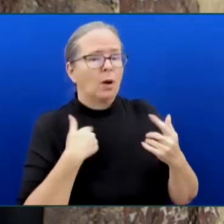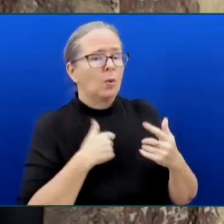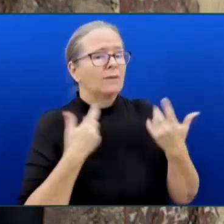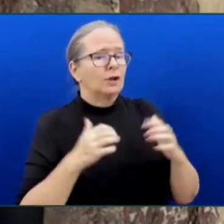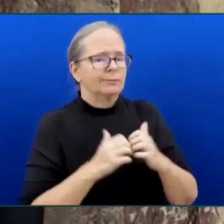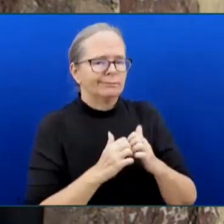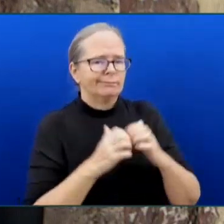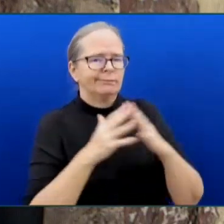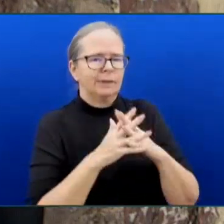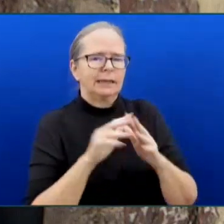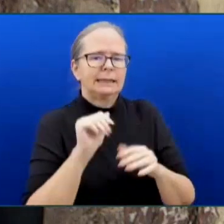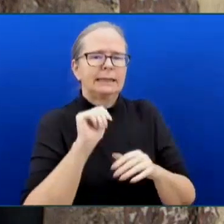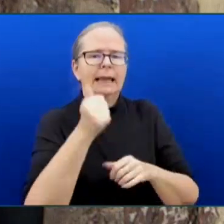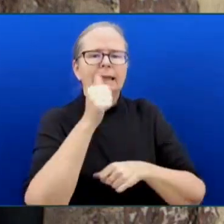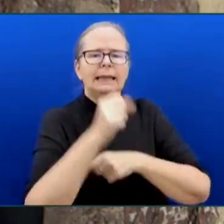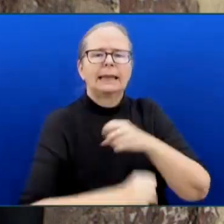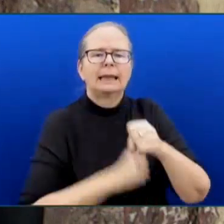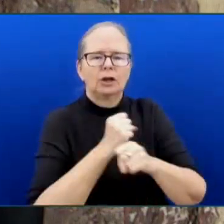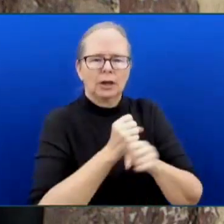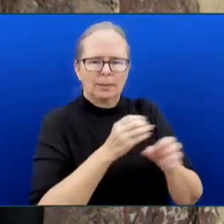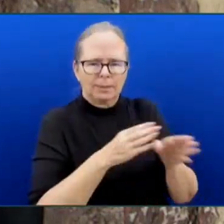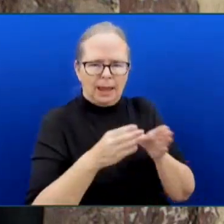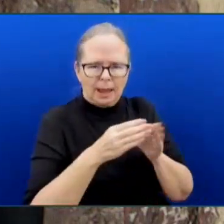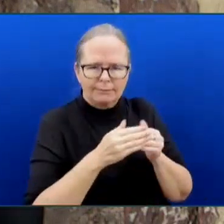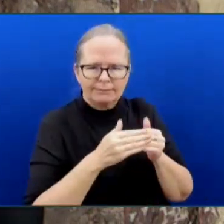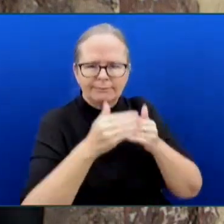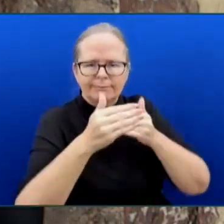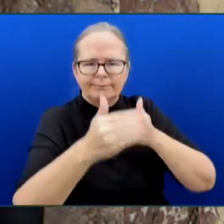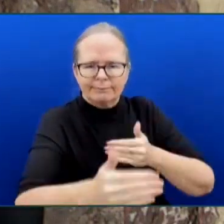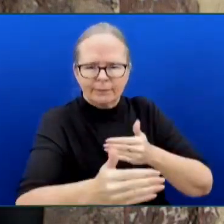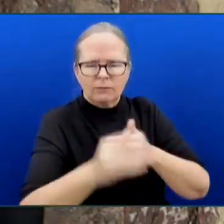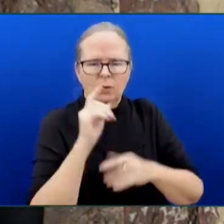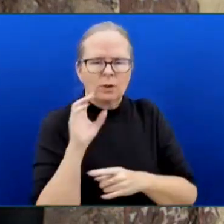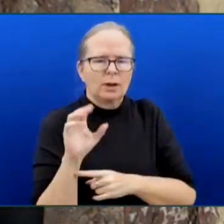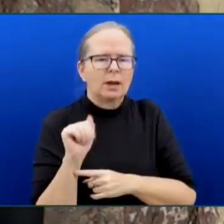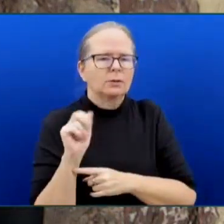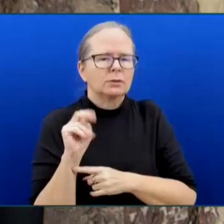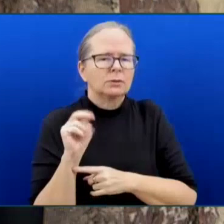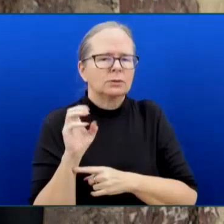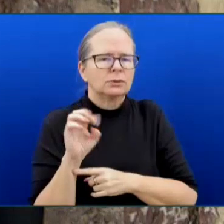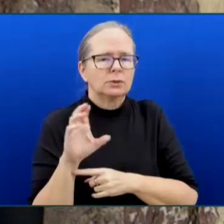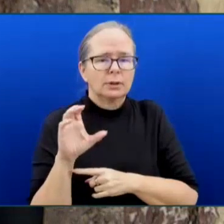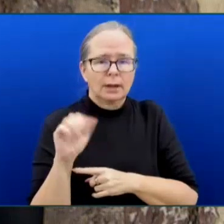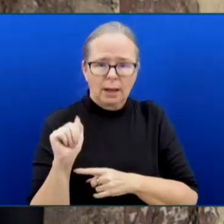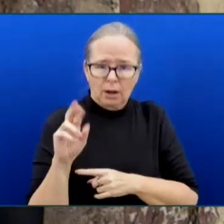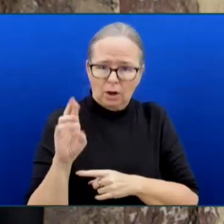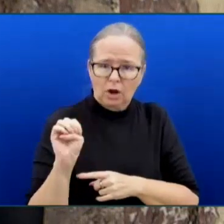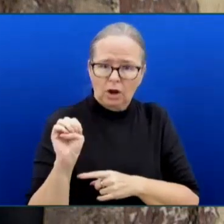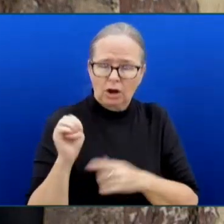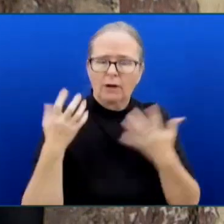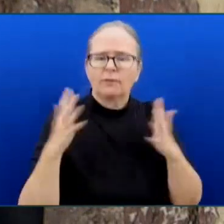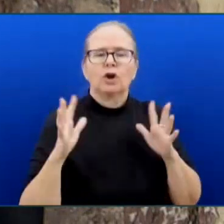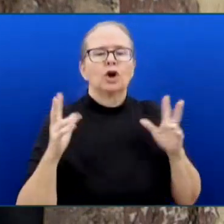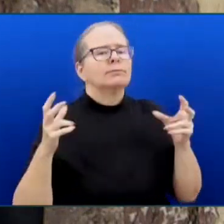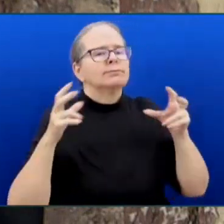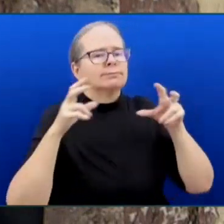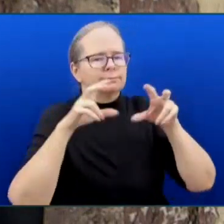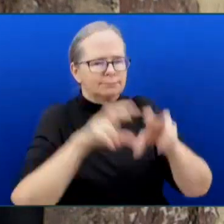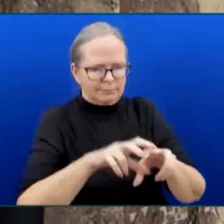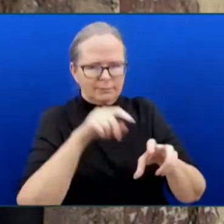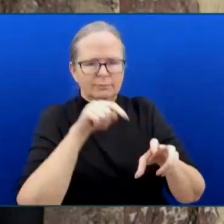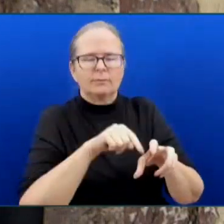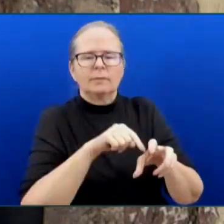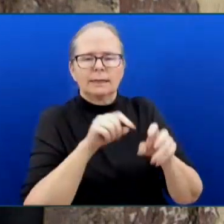was and is a very significant investment in our cancer system, one that has not been seen since the 1990s.